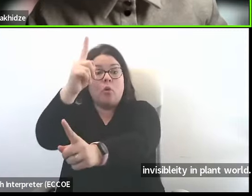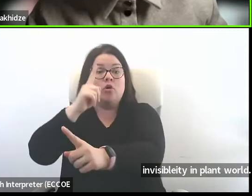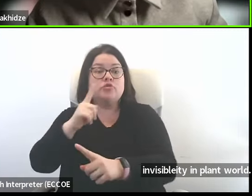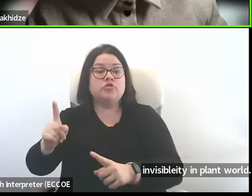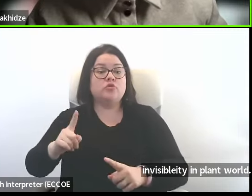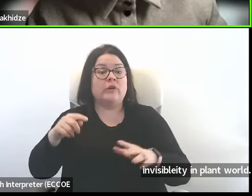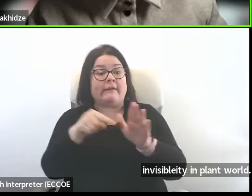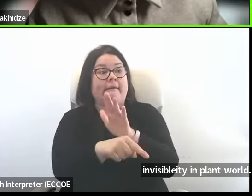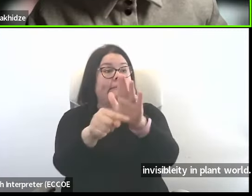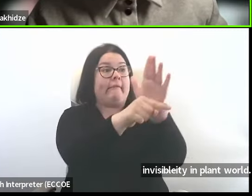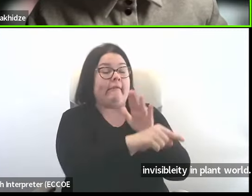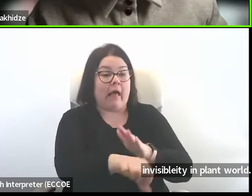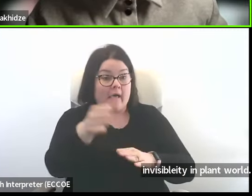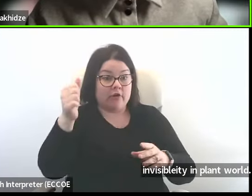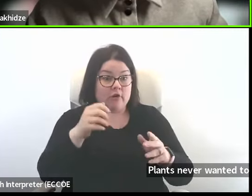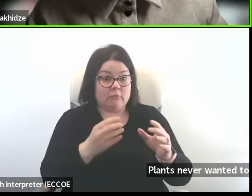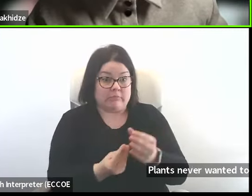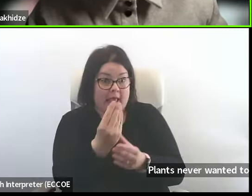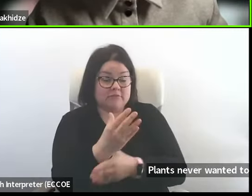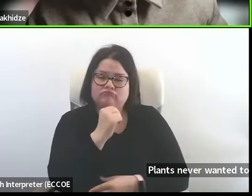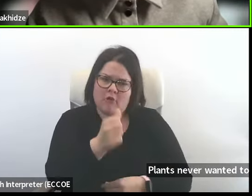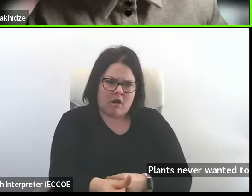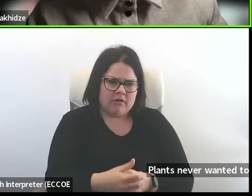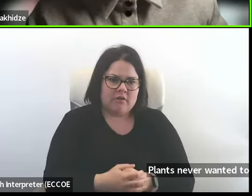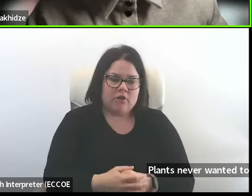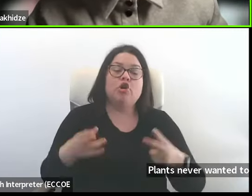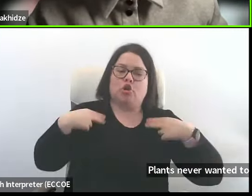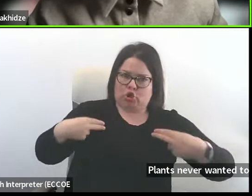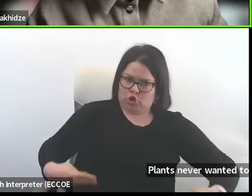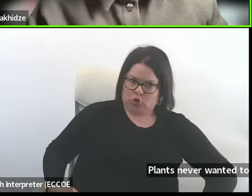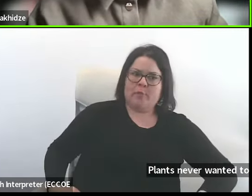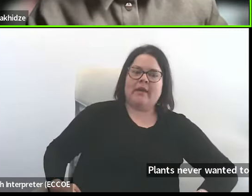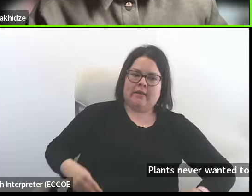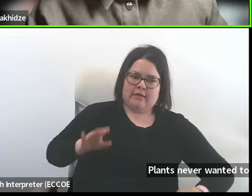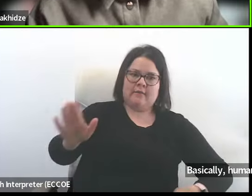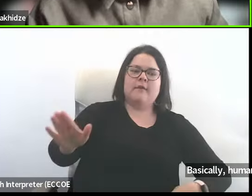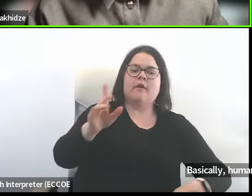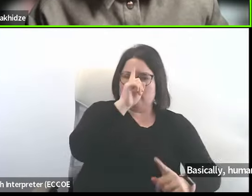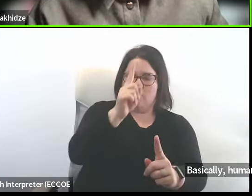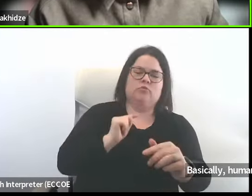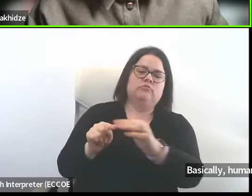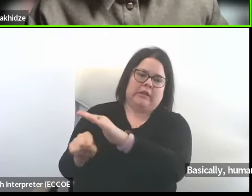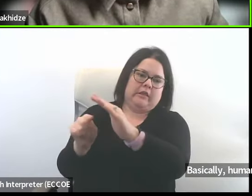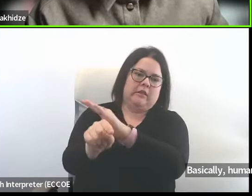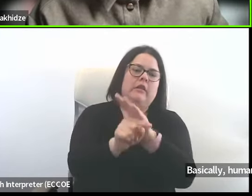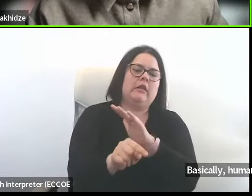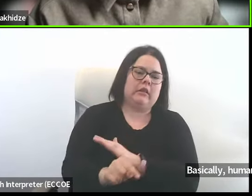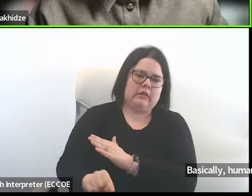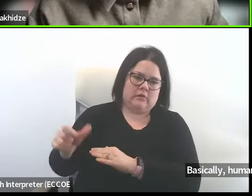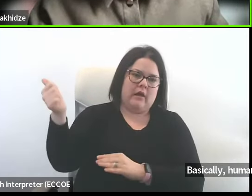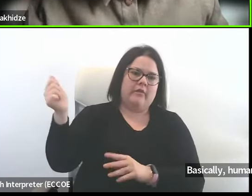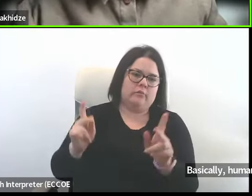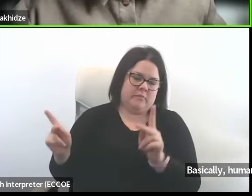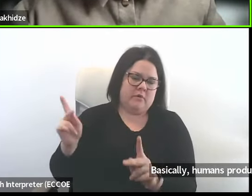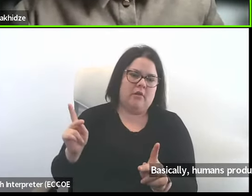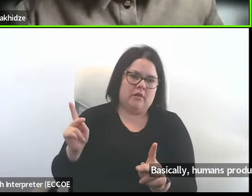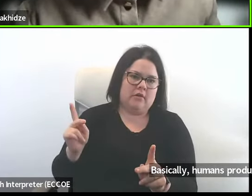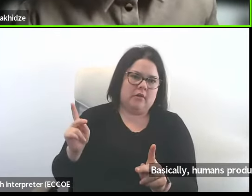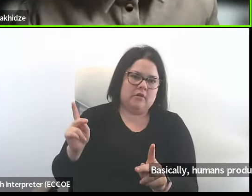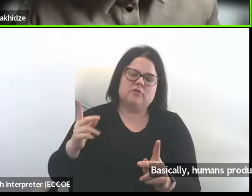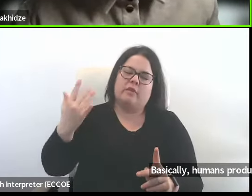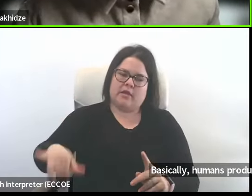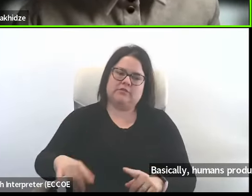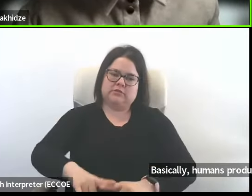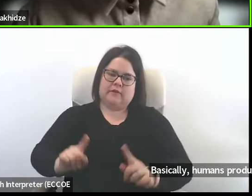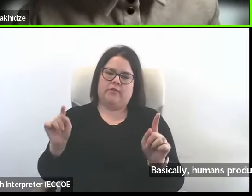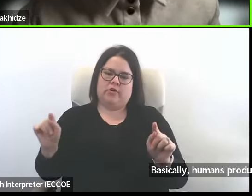other plants. Basically, humans produced this chaos. And now I will